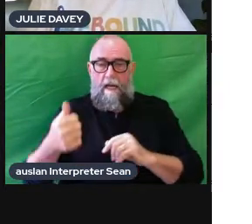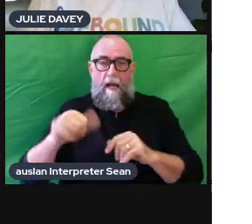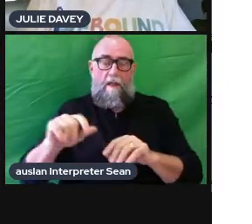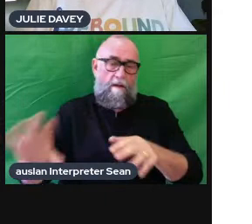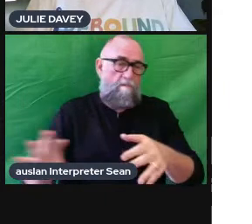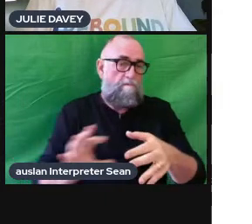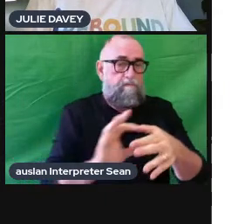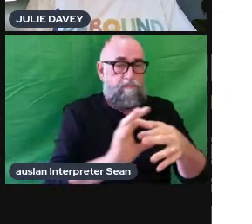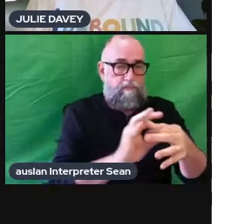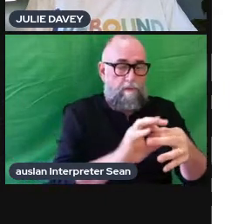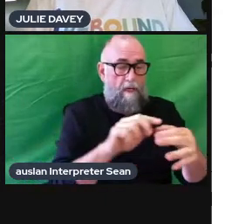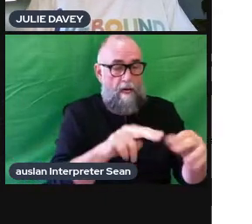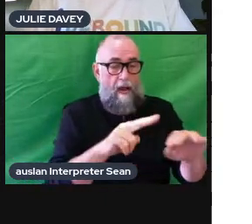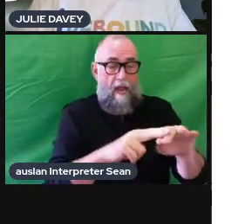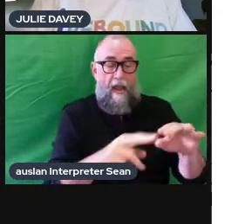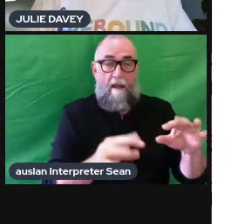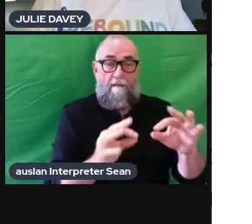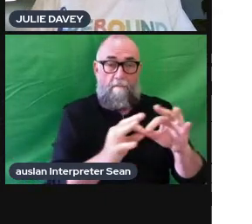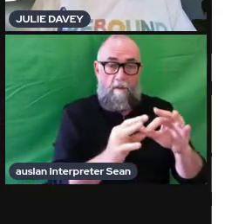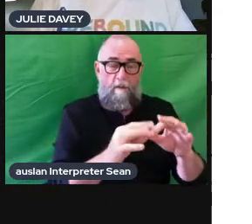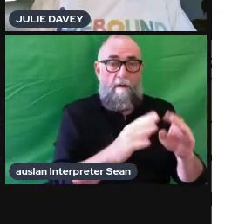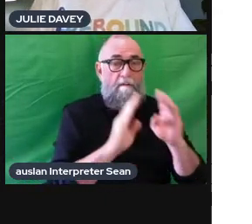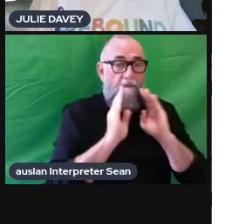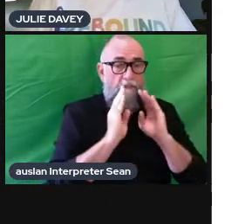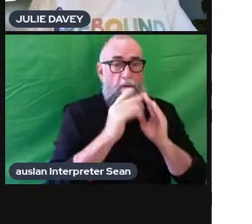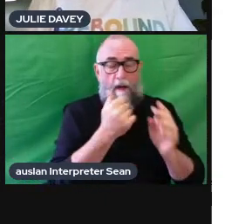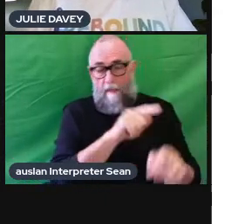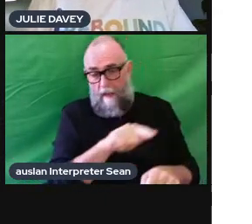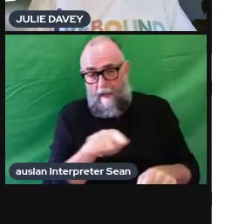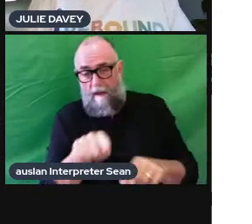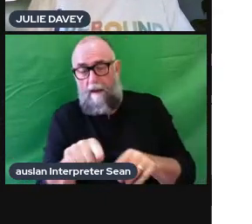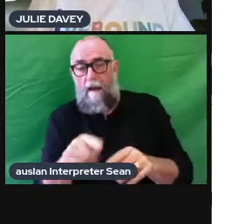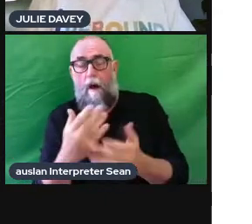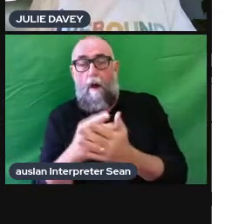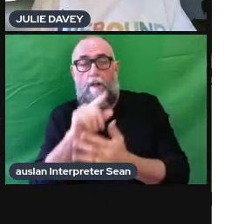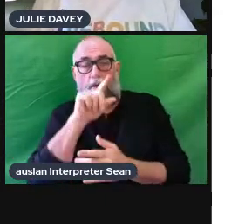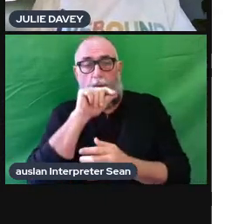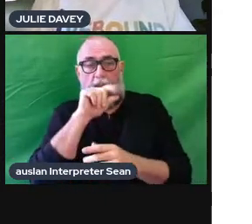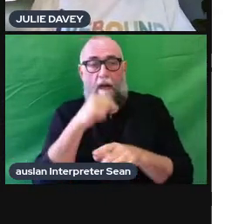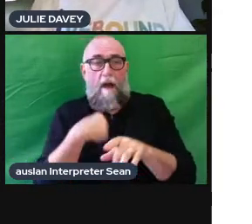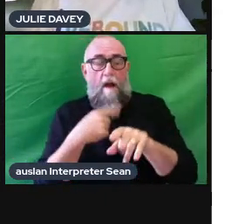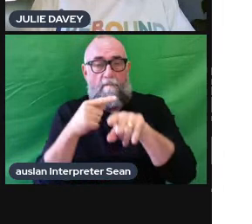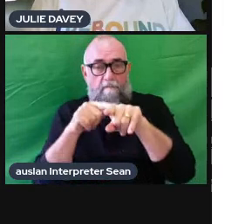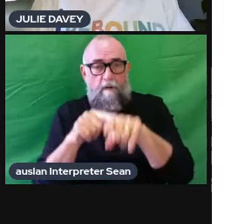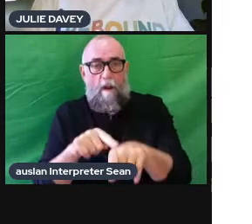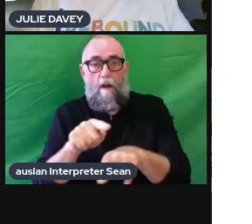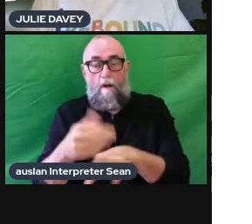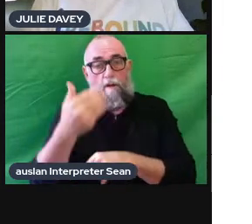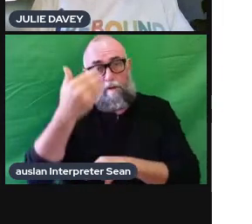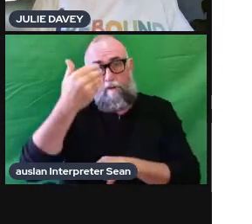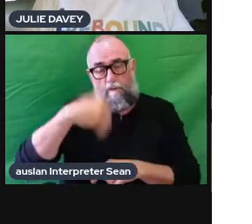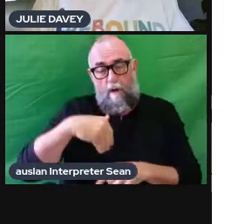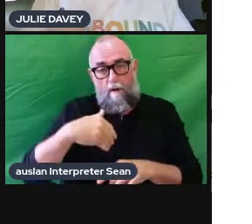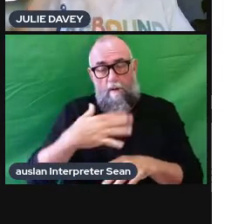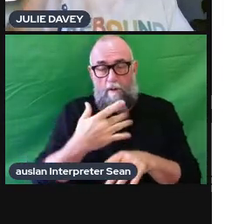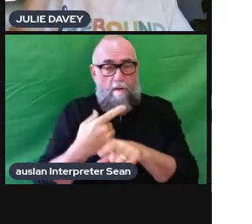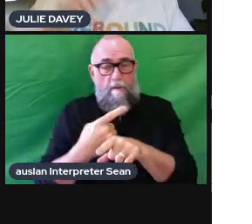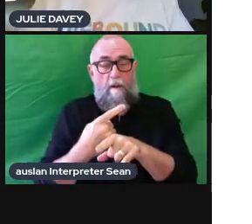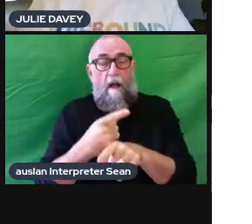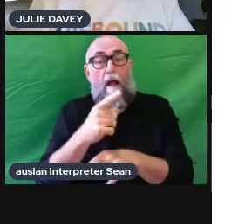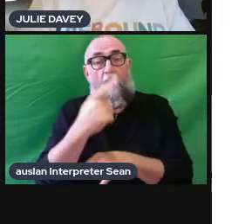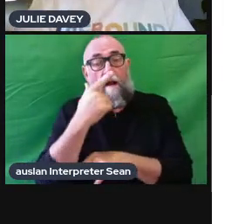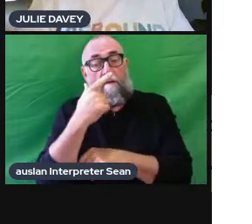Facebook, and through following stroke conversations on Twitter. And it was through social media that I first